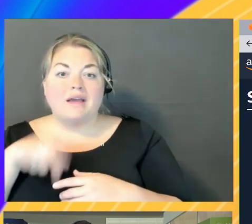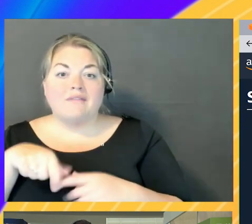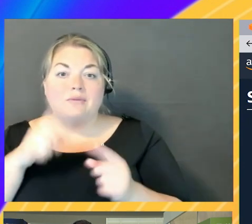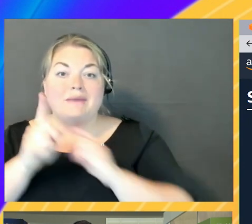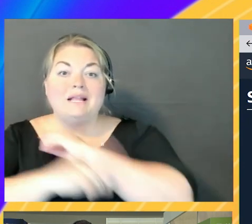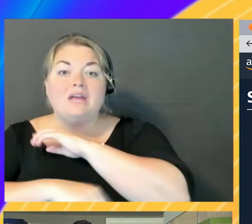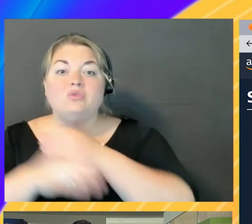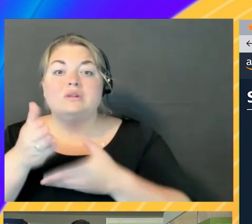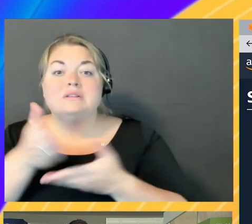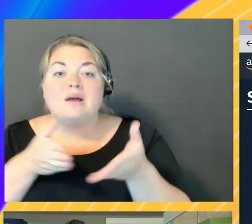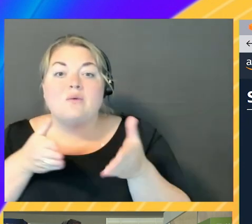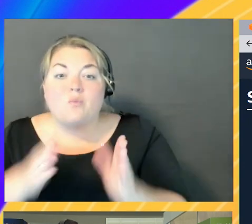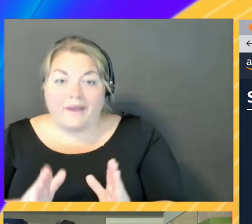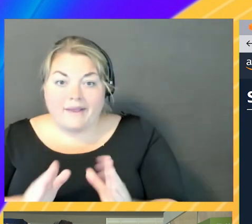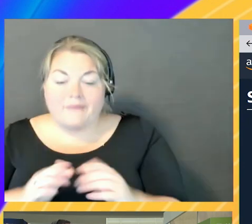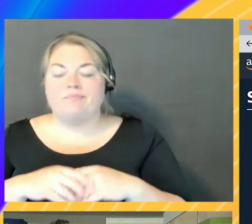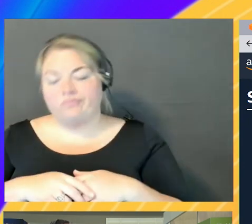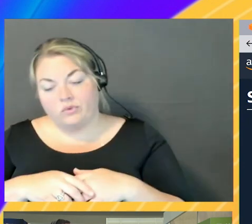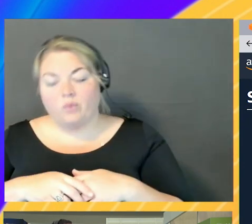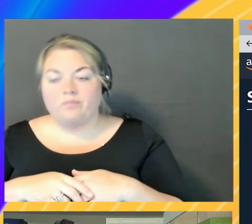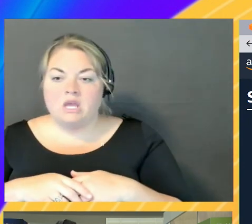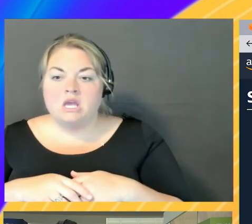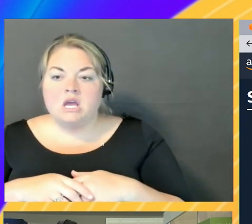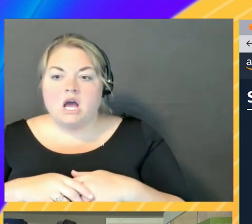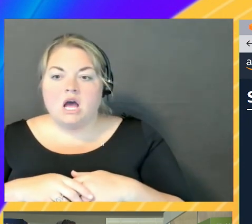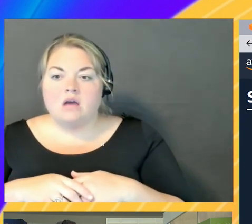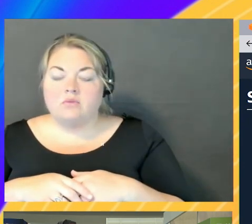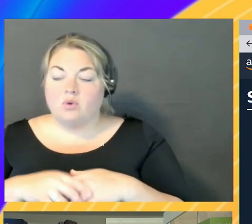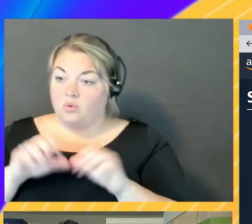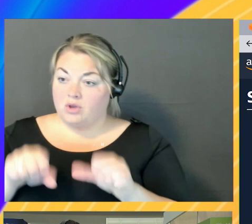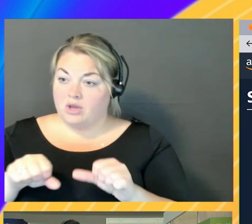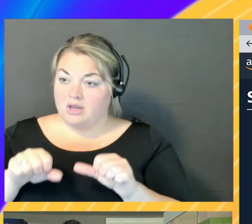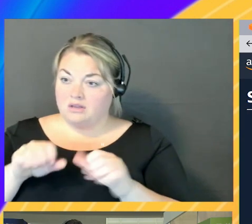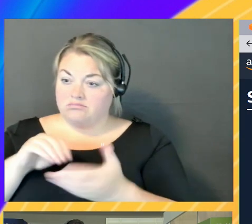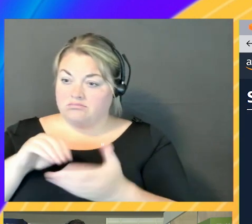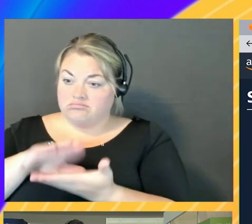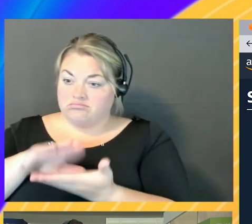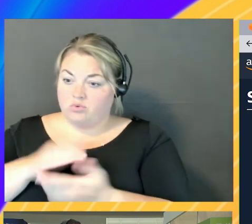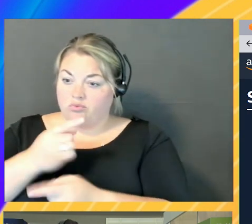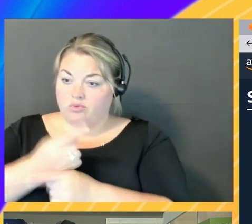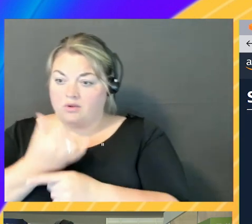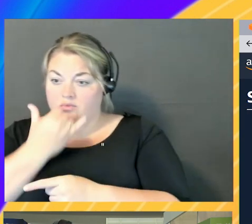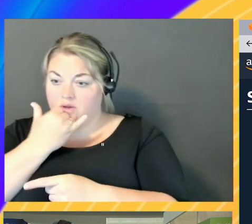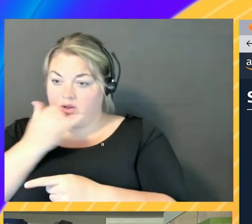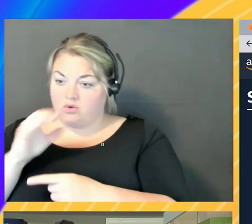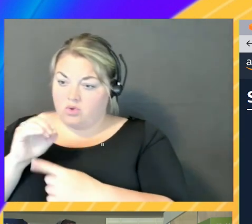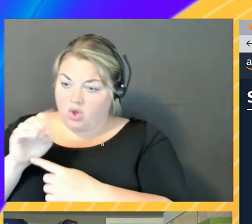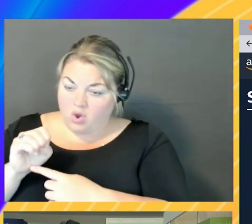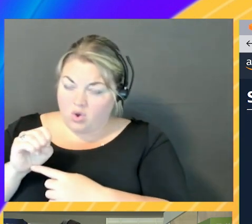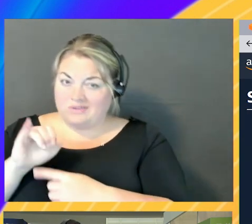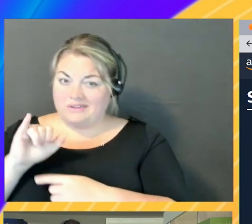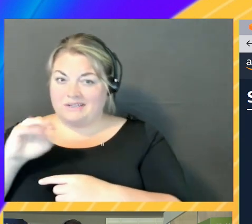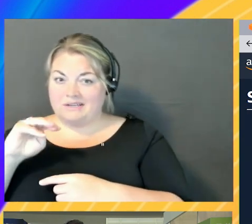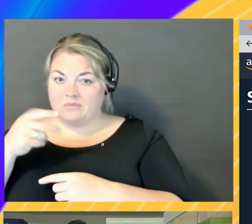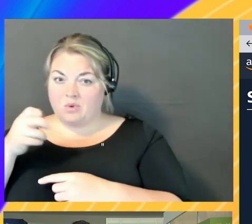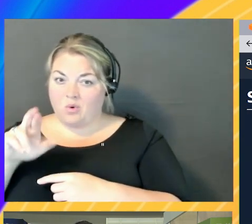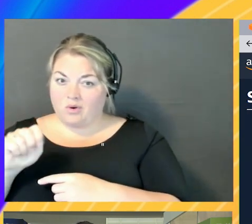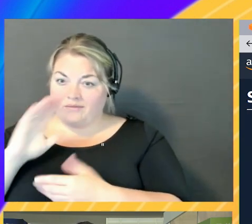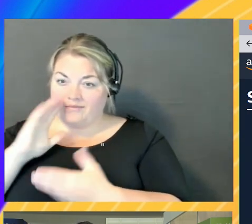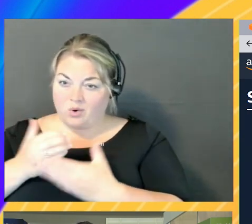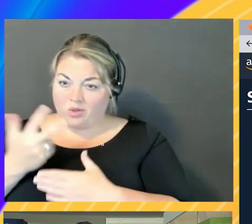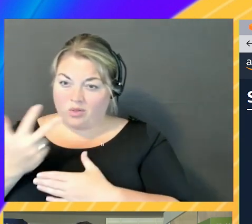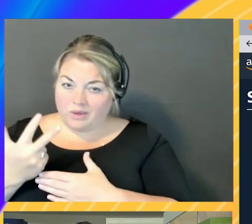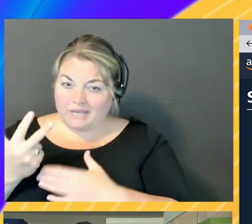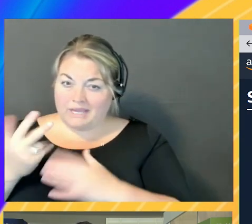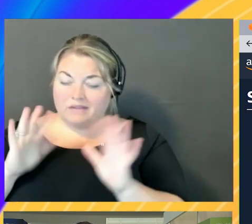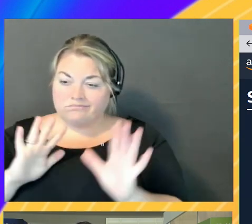form. So now we could probably write our own code and maybe make it work, like import boto3, create the client or call the client and so